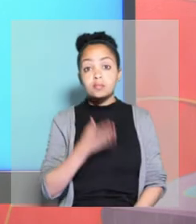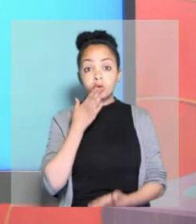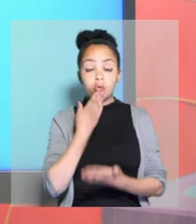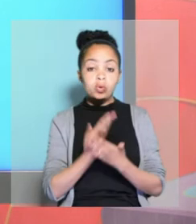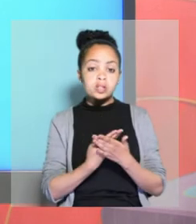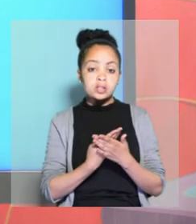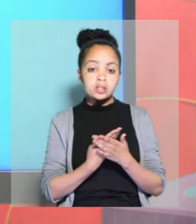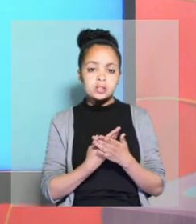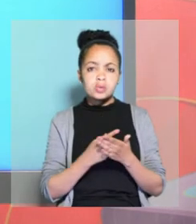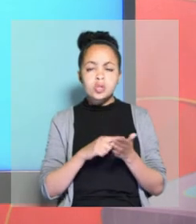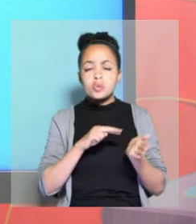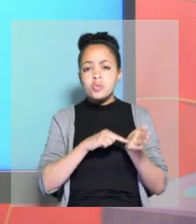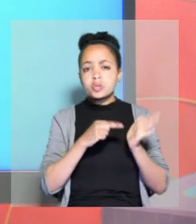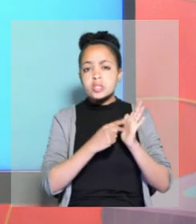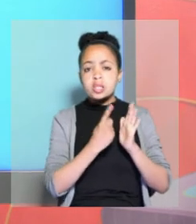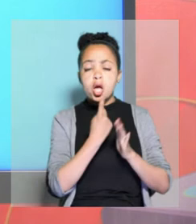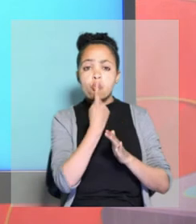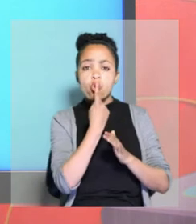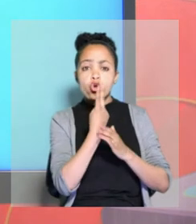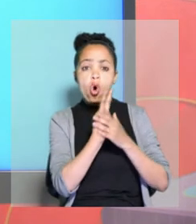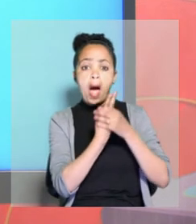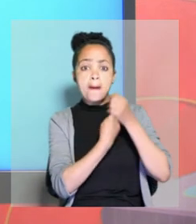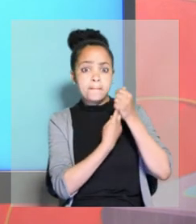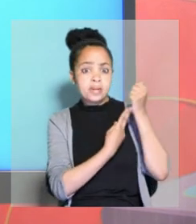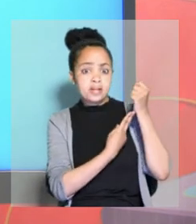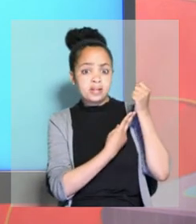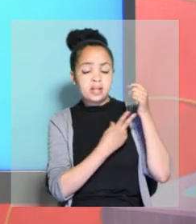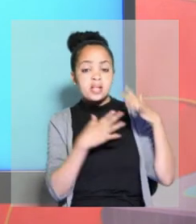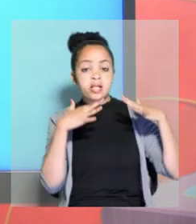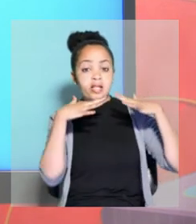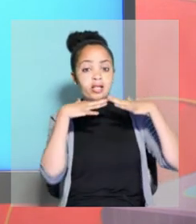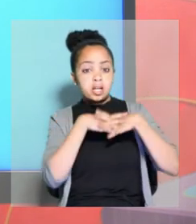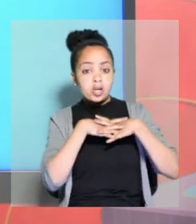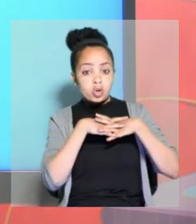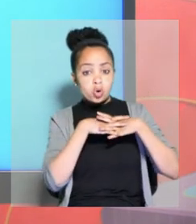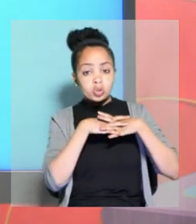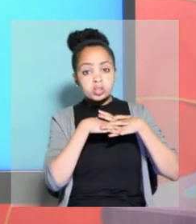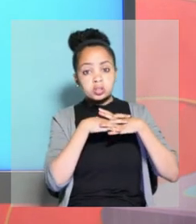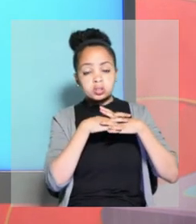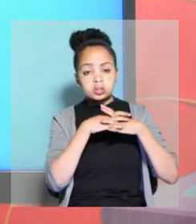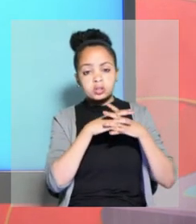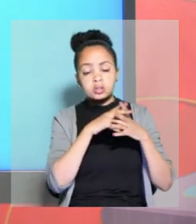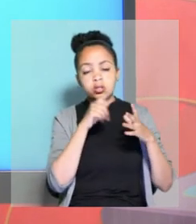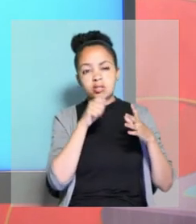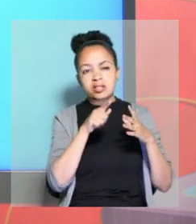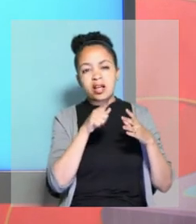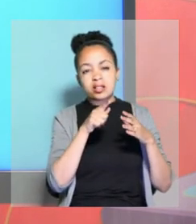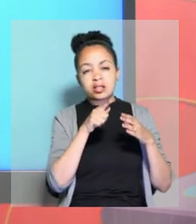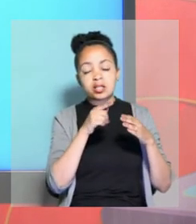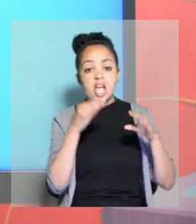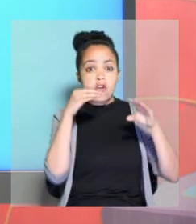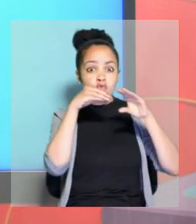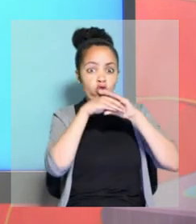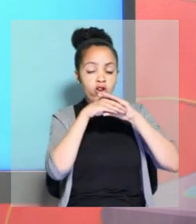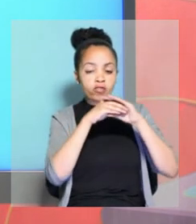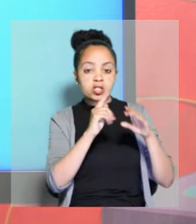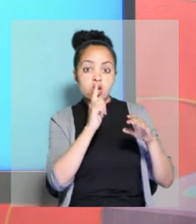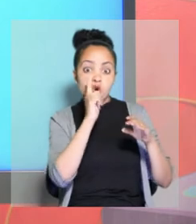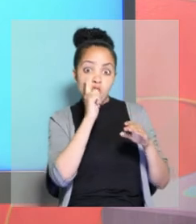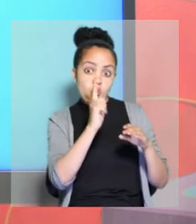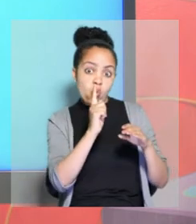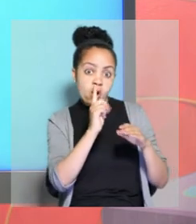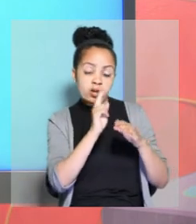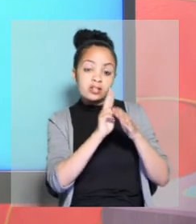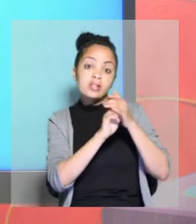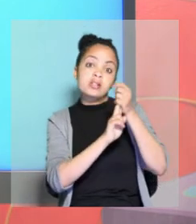Well then, when you say monohybrid, a cross or a breeding situation that involve one contrasting